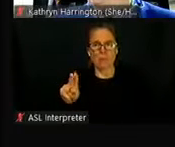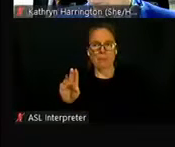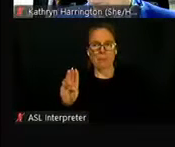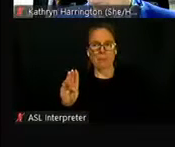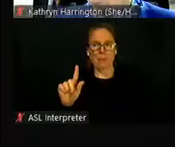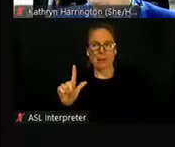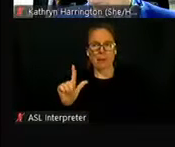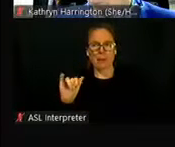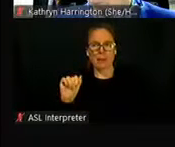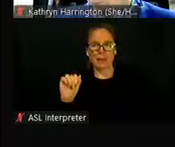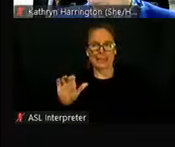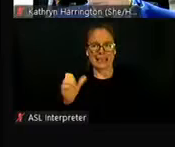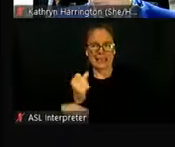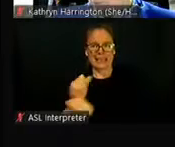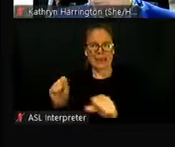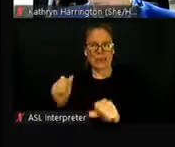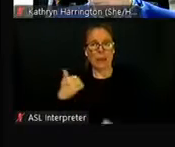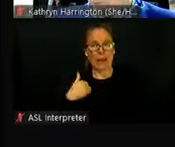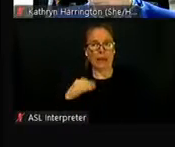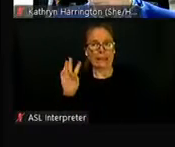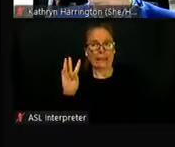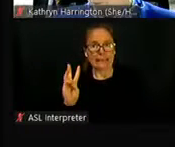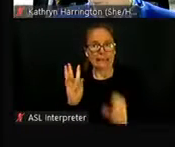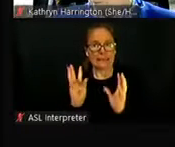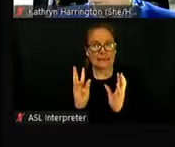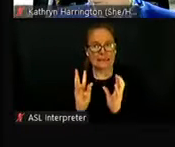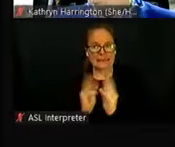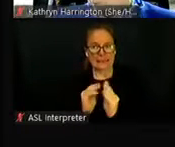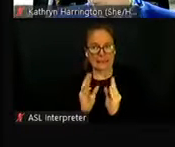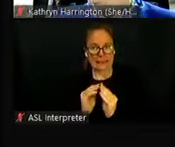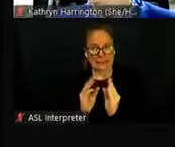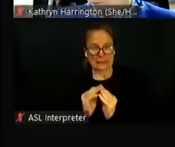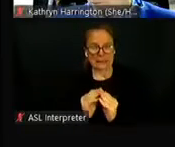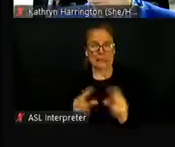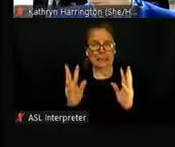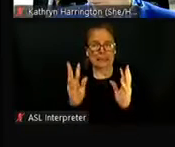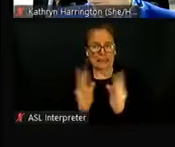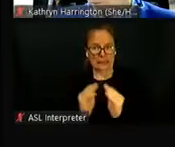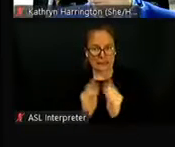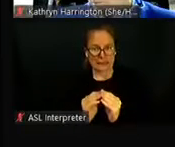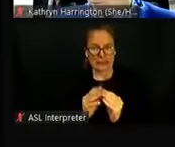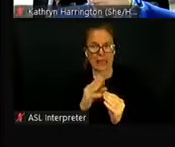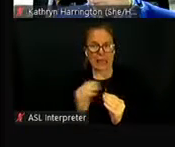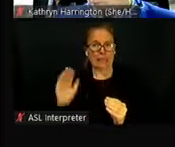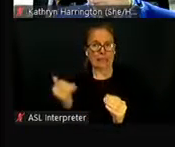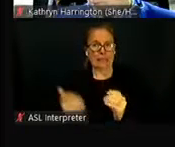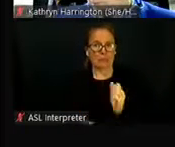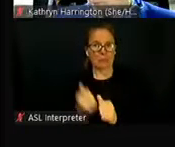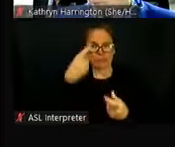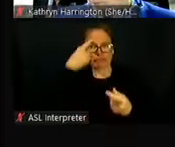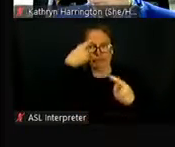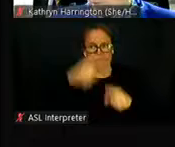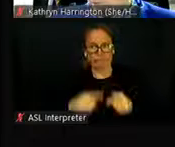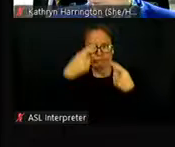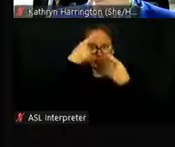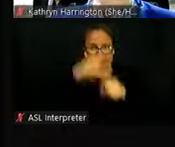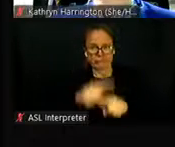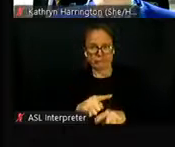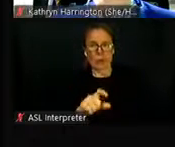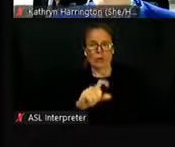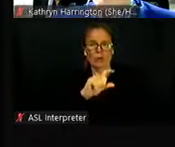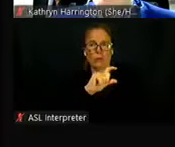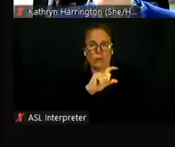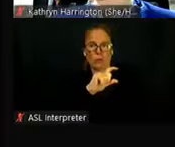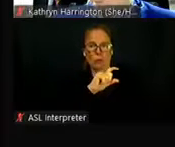We had 6 sessions where where the consensus was that police do not come before the crime. The crime happens and police